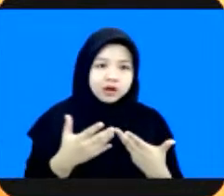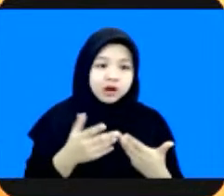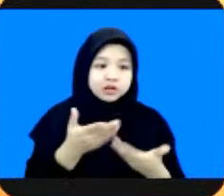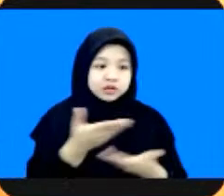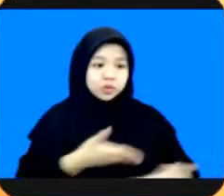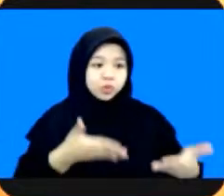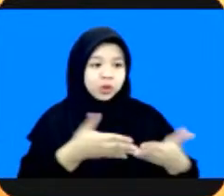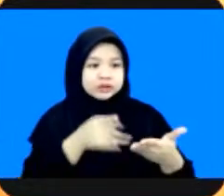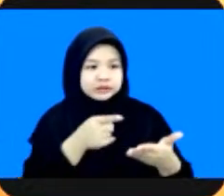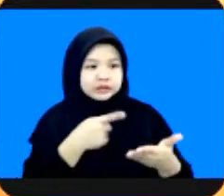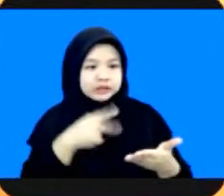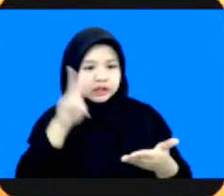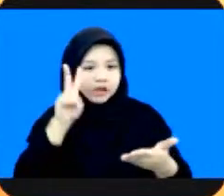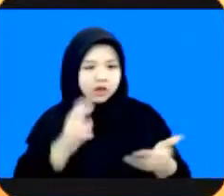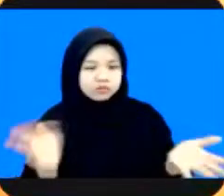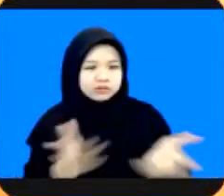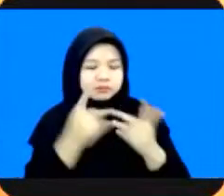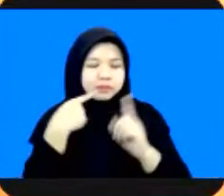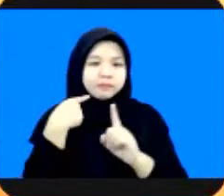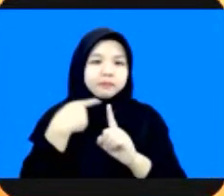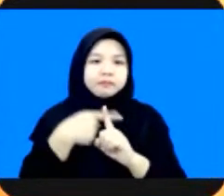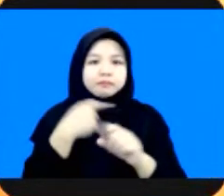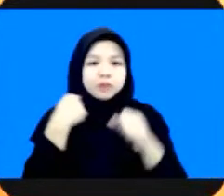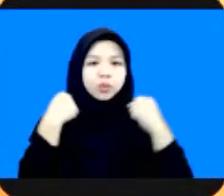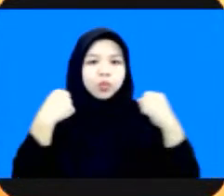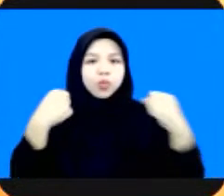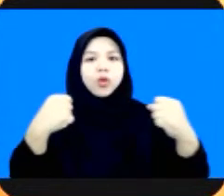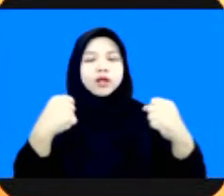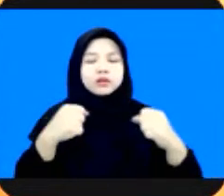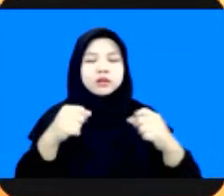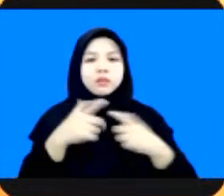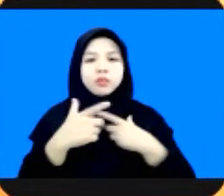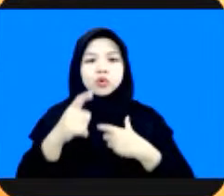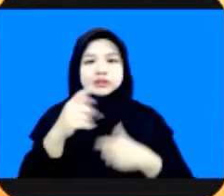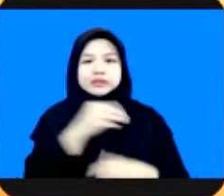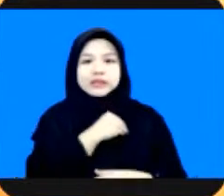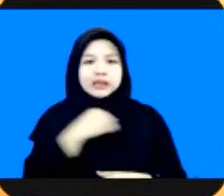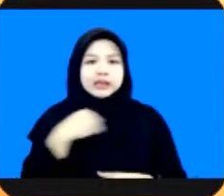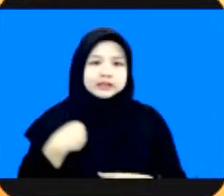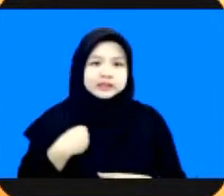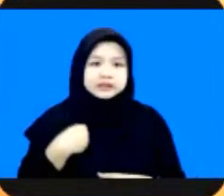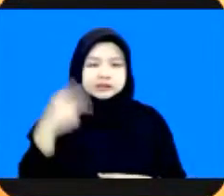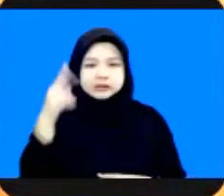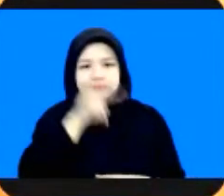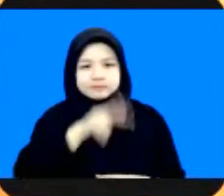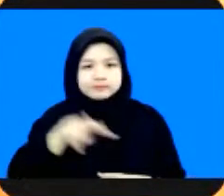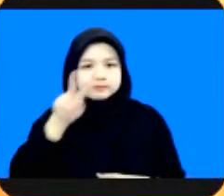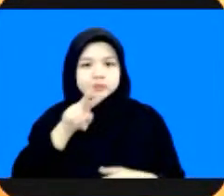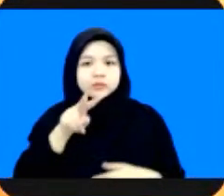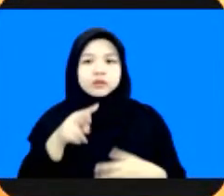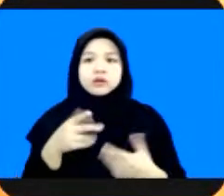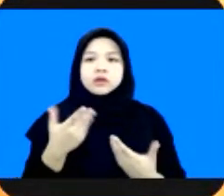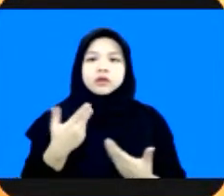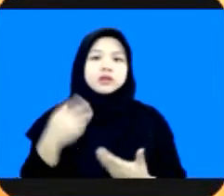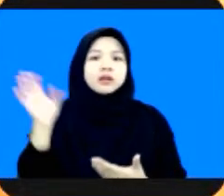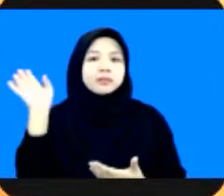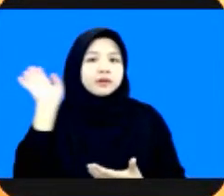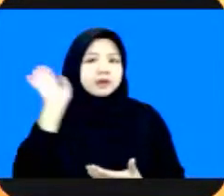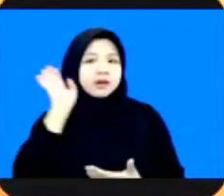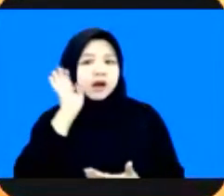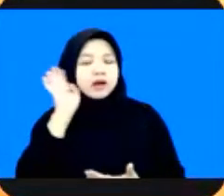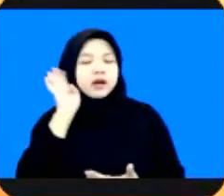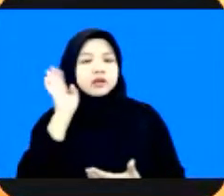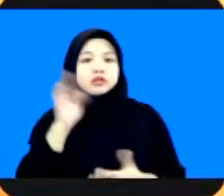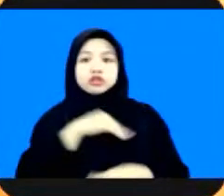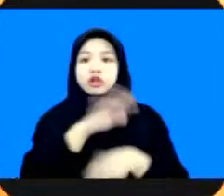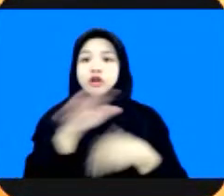the process of detecting and debunking the hoax, which include the social listening exercise, and then